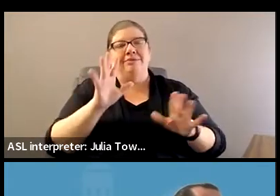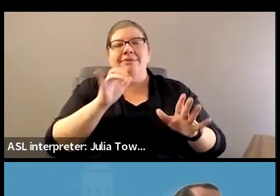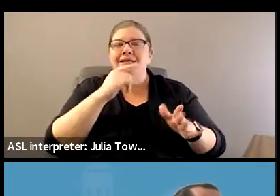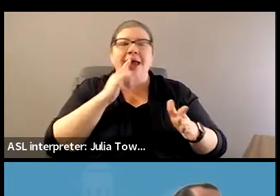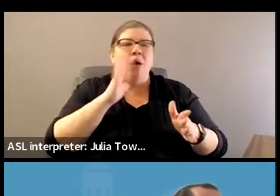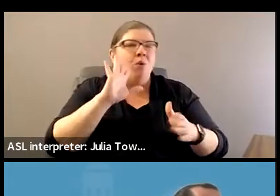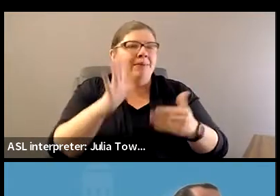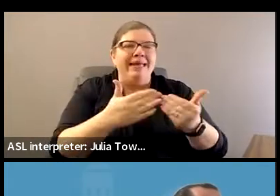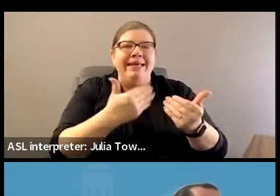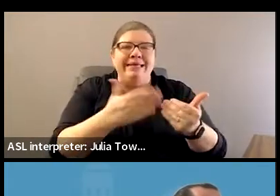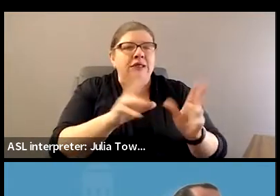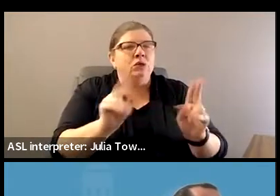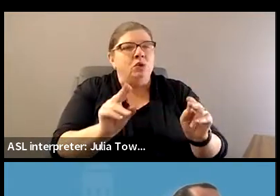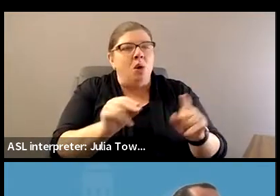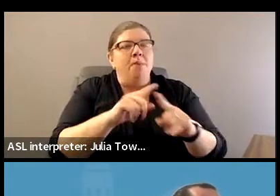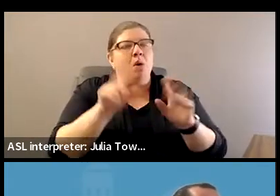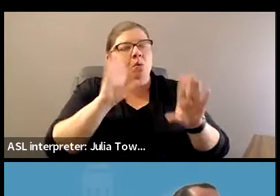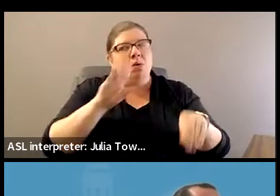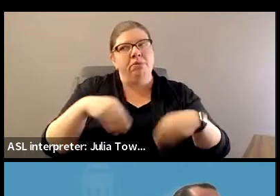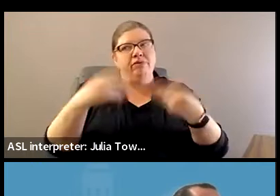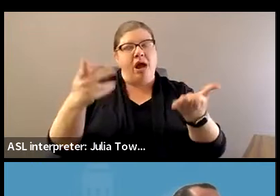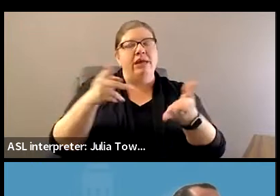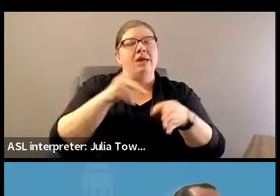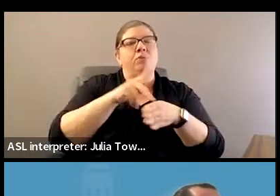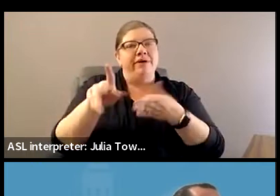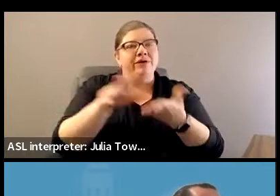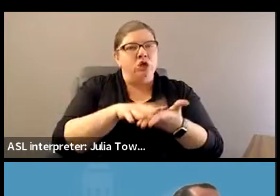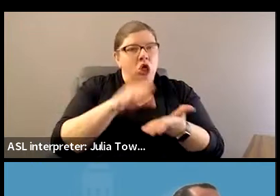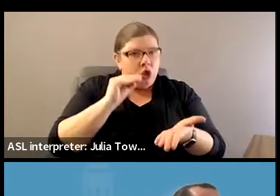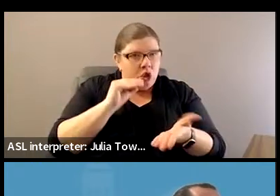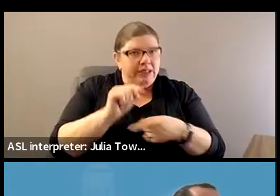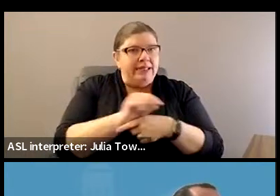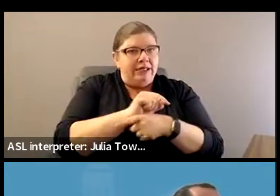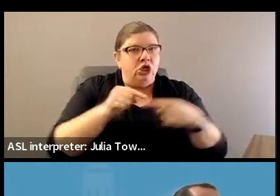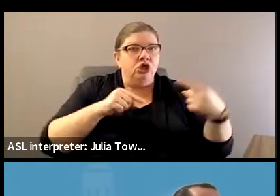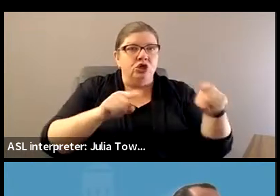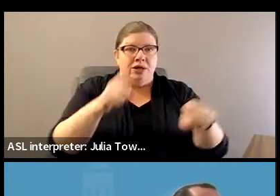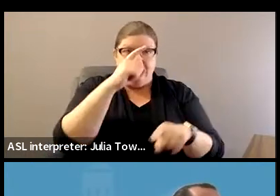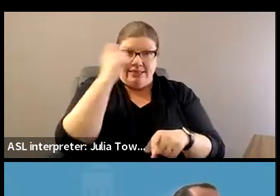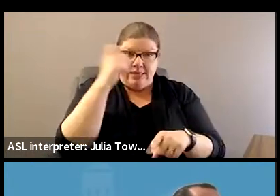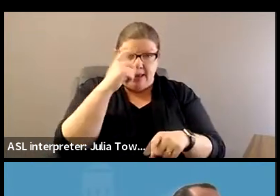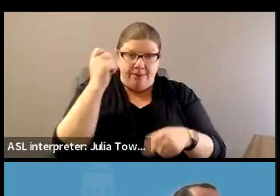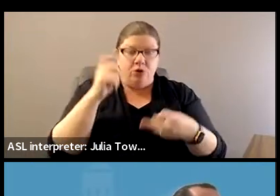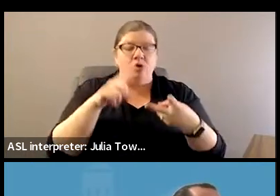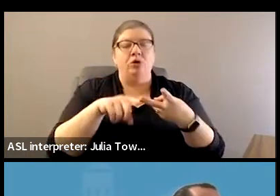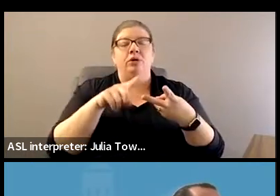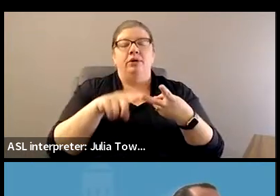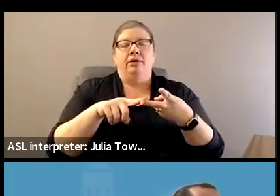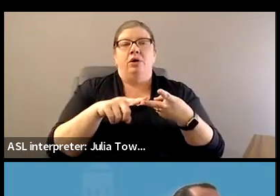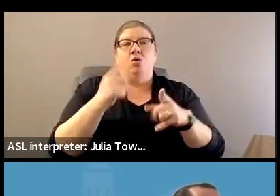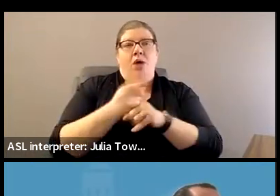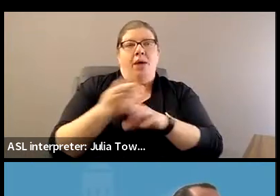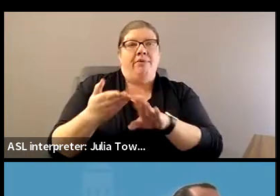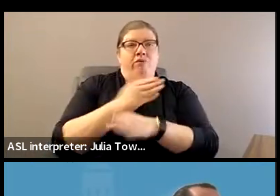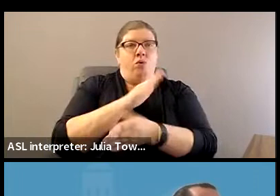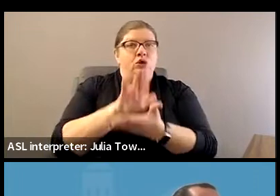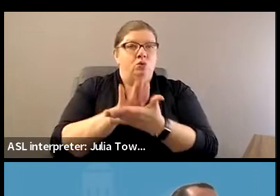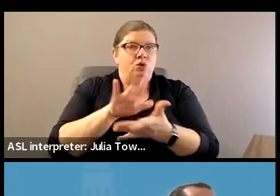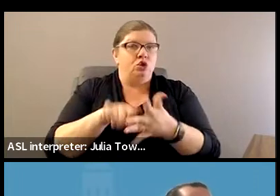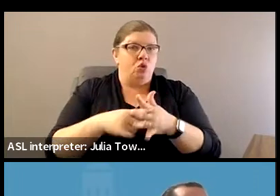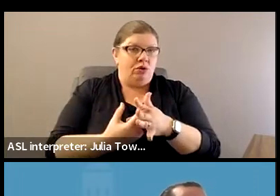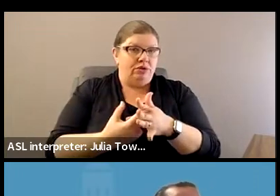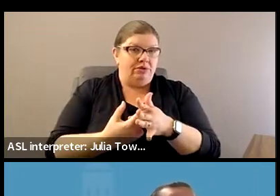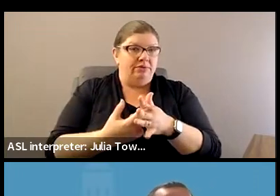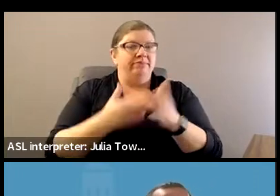to be easy, but we will be providing professional learning in the summer as well as before school starts.